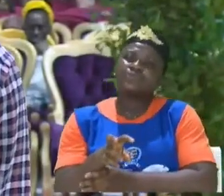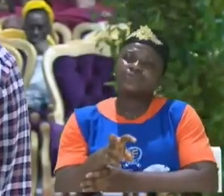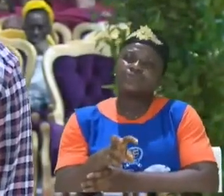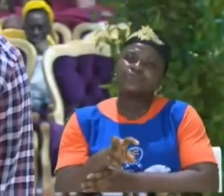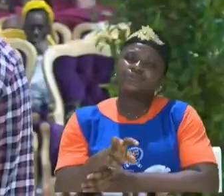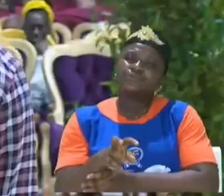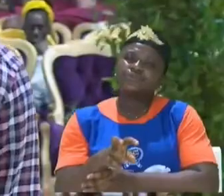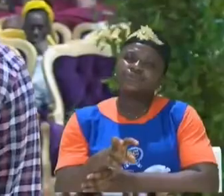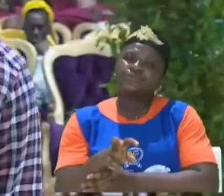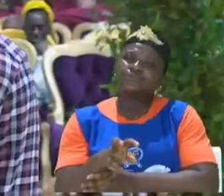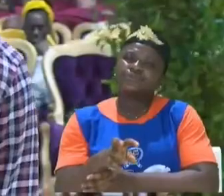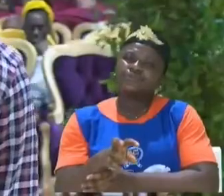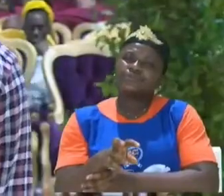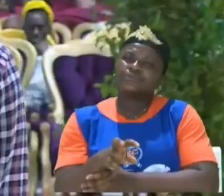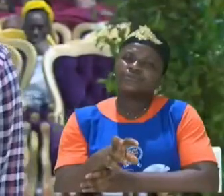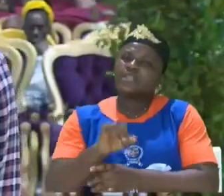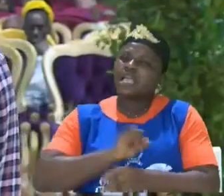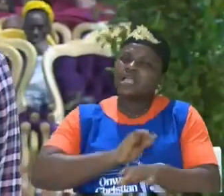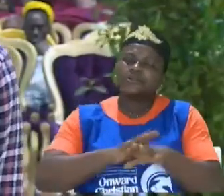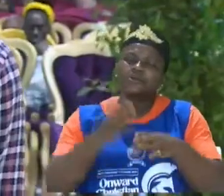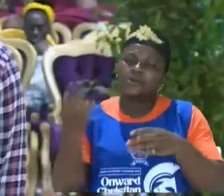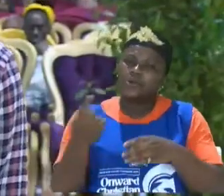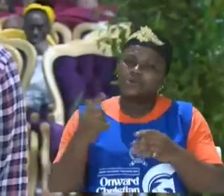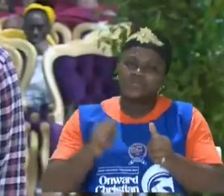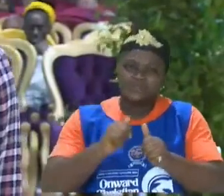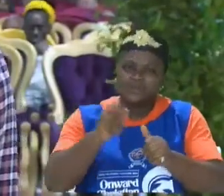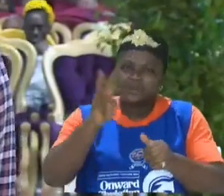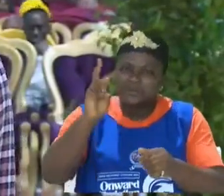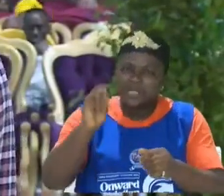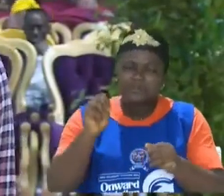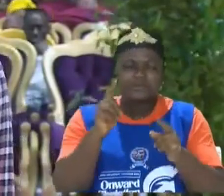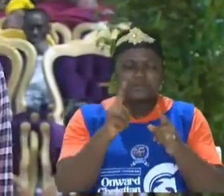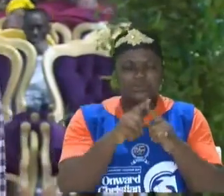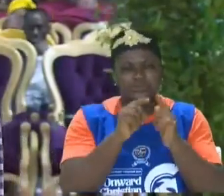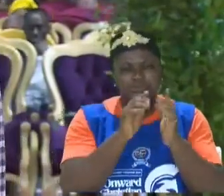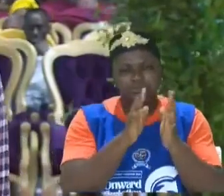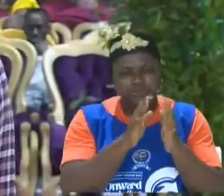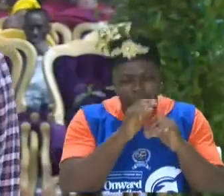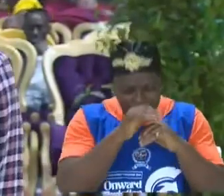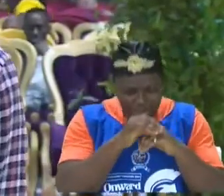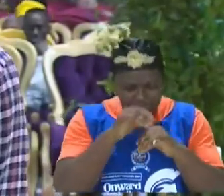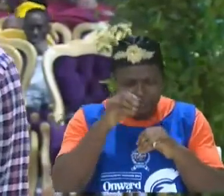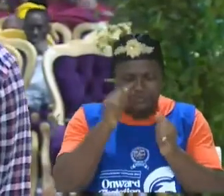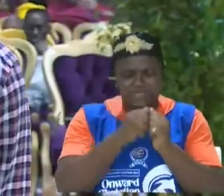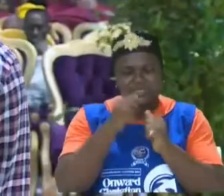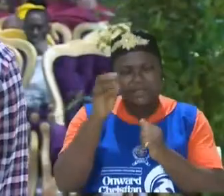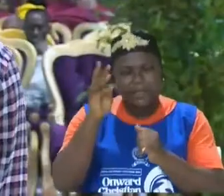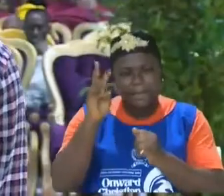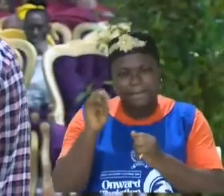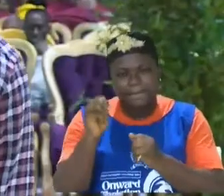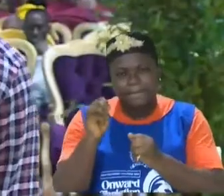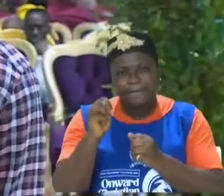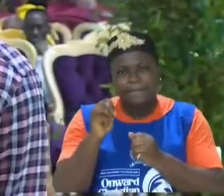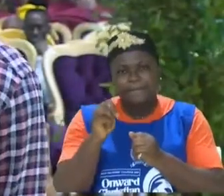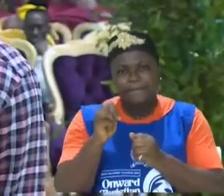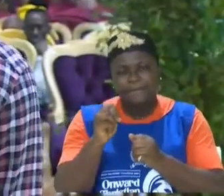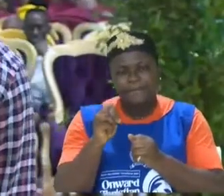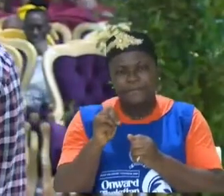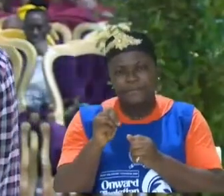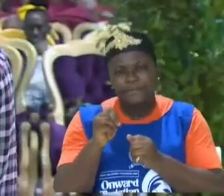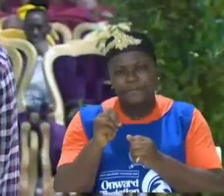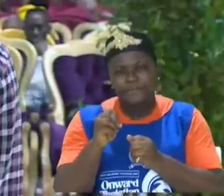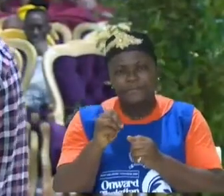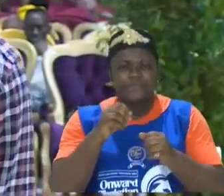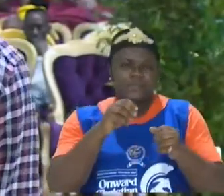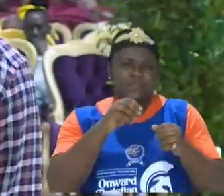flowing with them to worship those things. My spirit is not always with them. But somehow my father